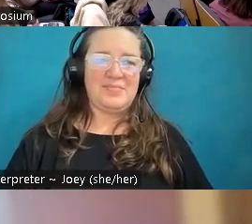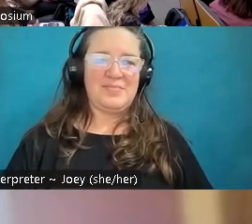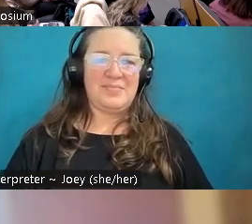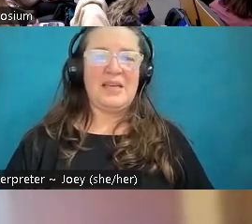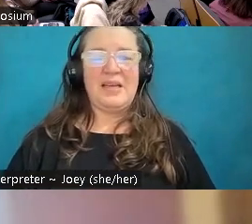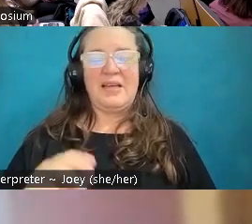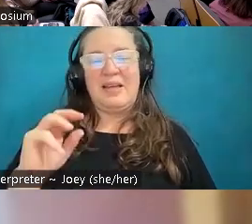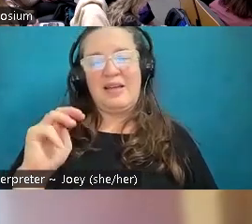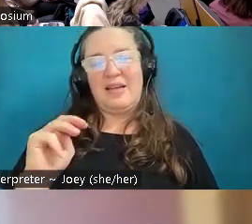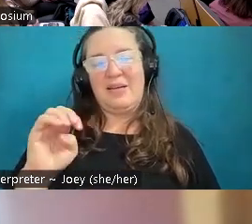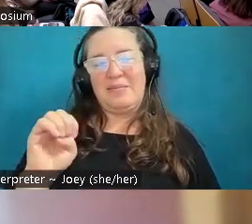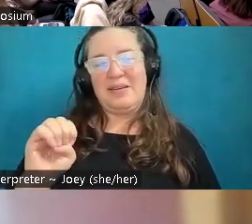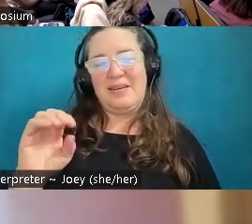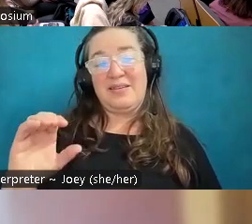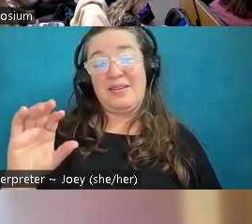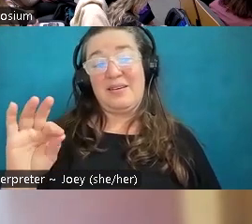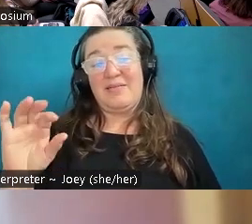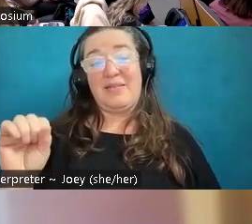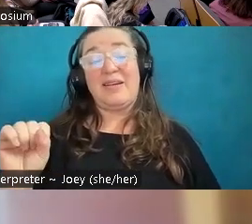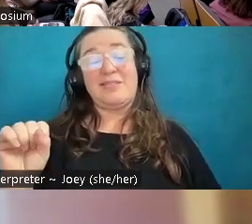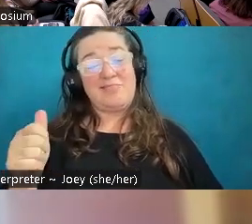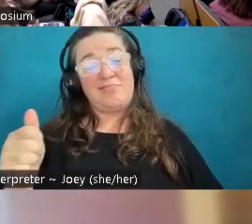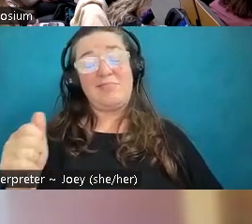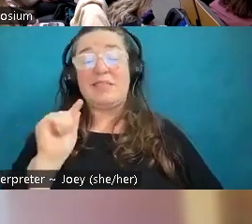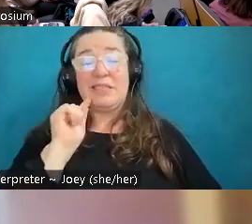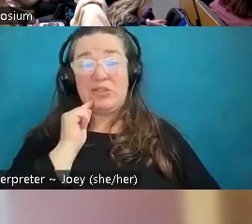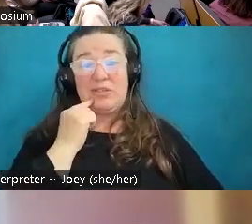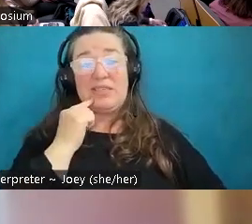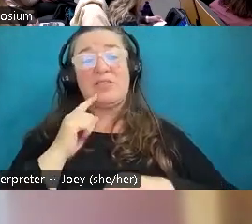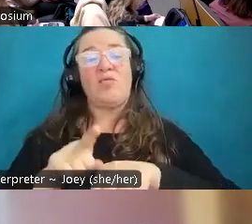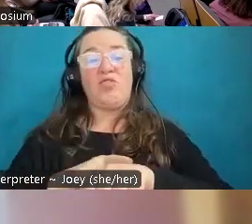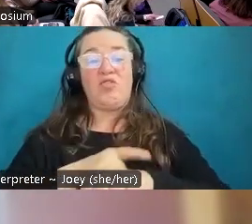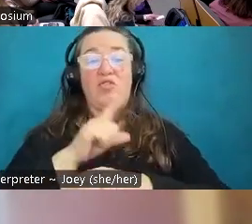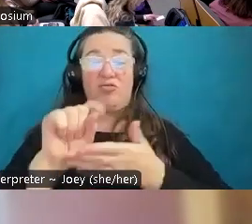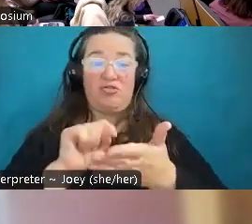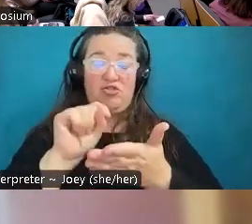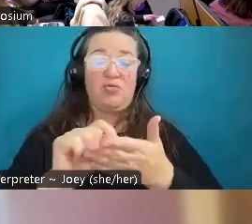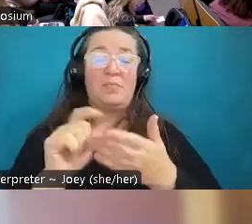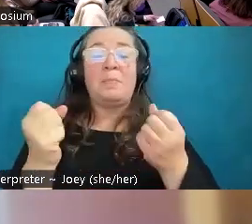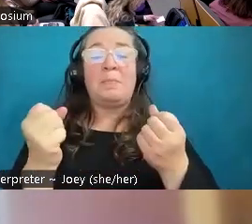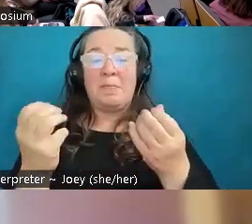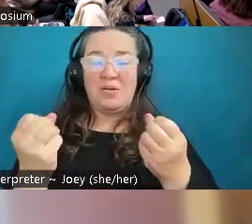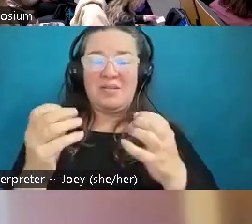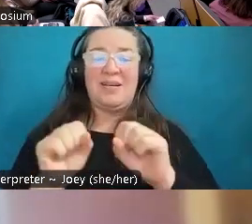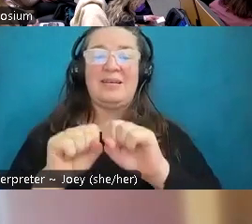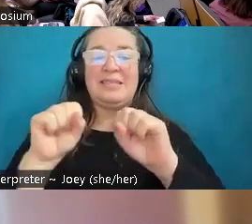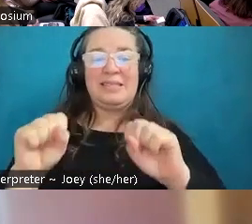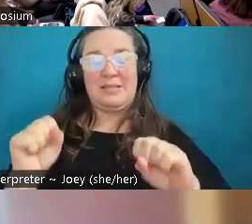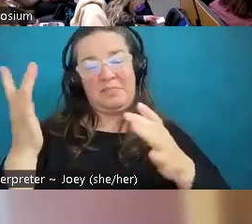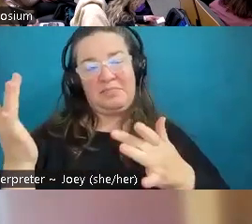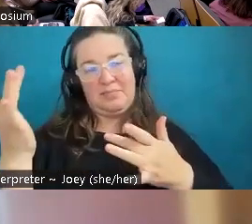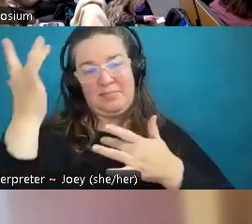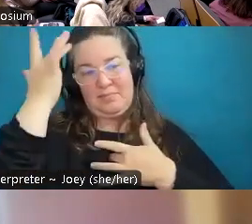MECFS is a serious long-term multi-system illness. You've already heard Dr. Walker talk